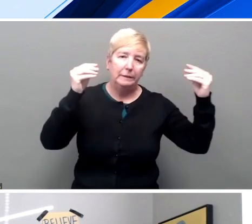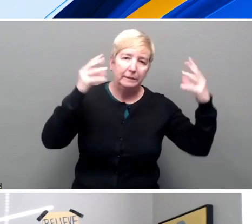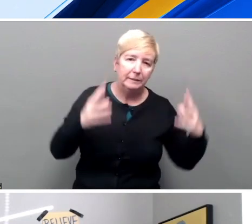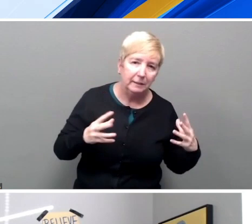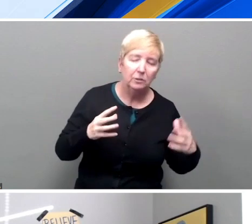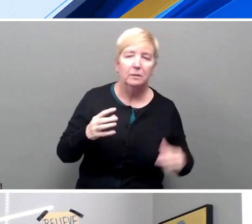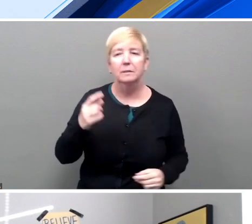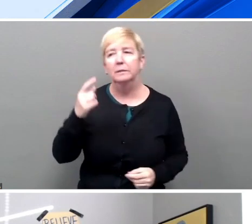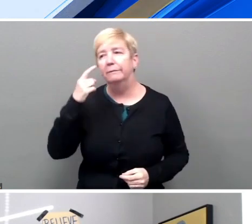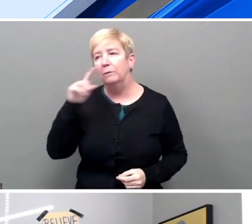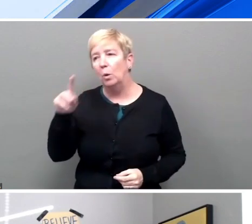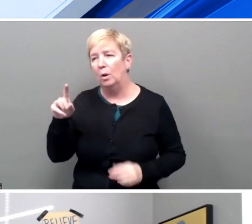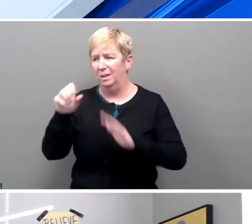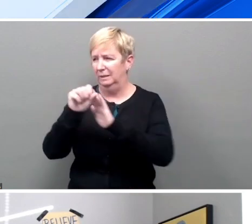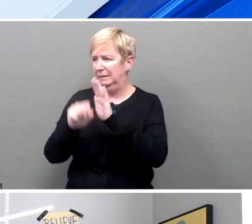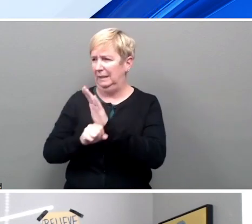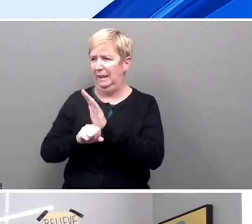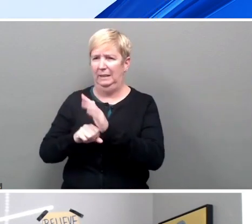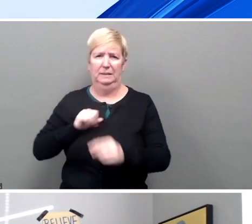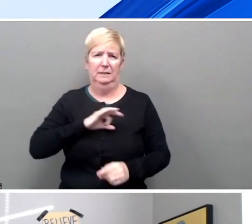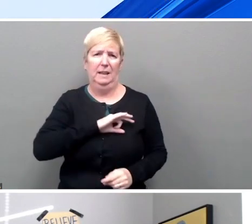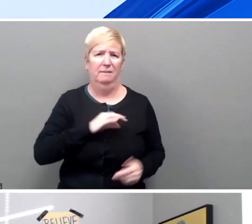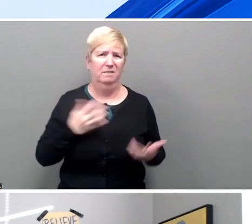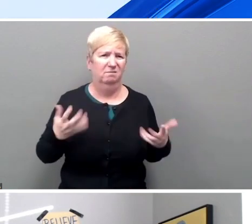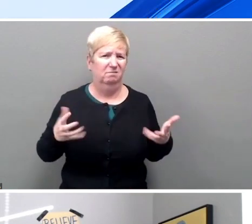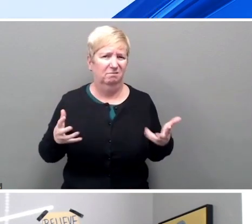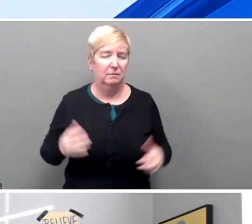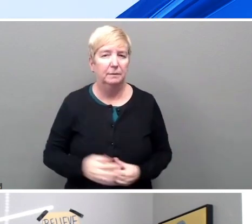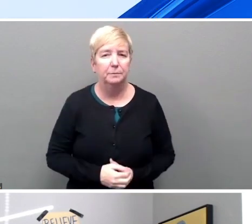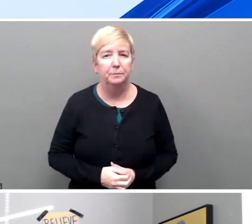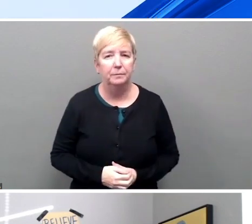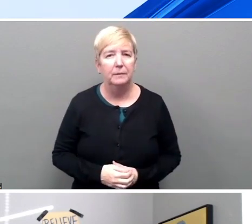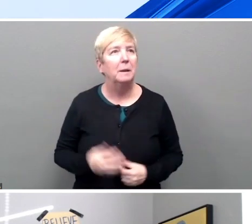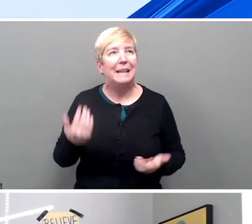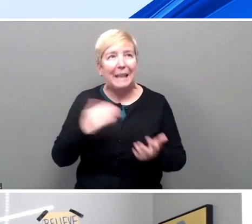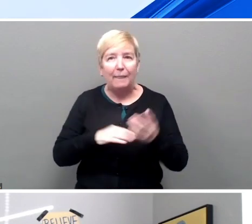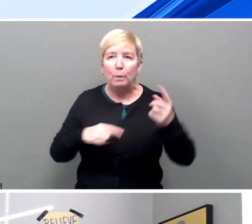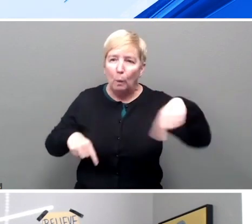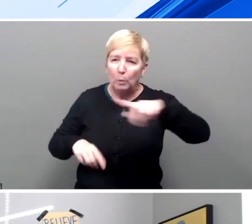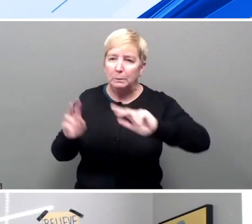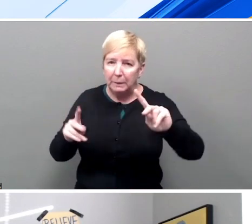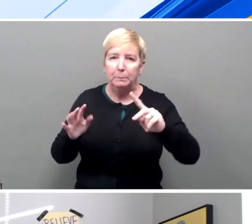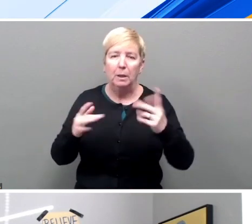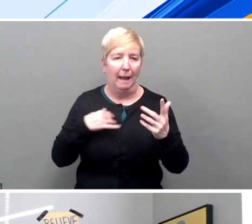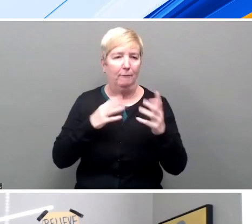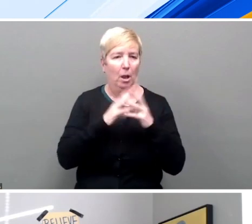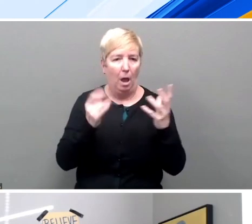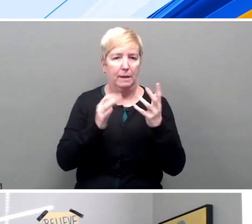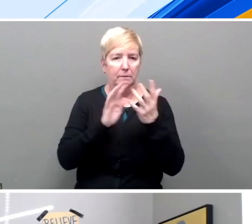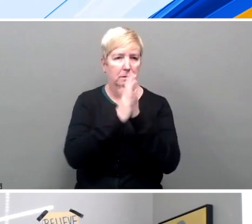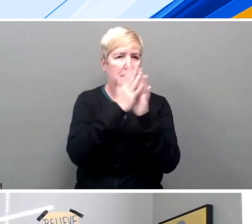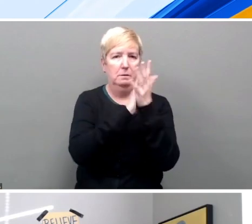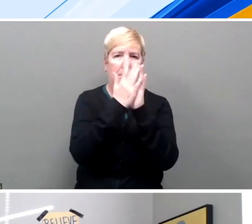for state employees. Again, people with very, very high contact in the community.